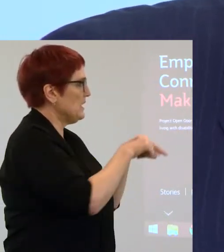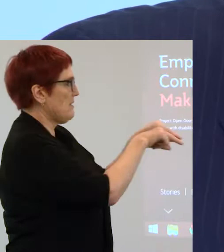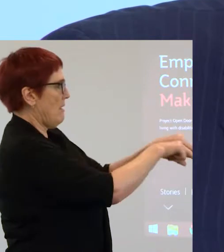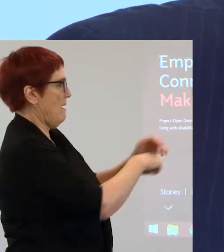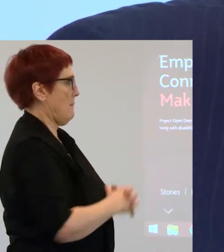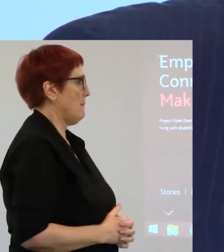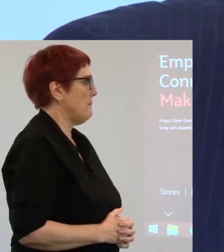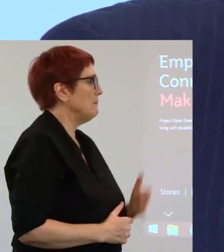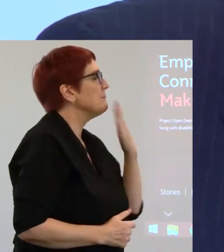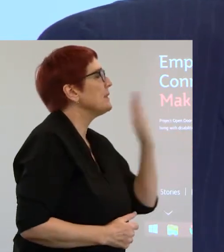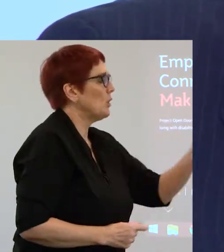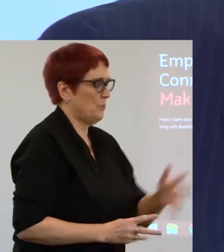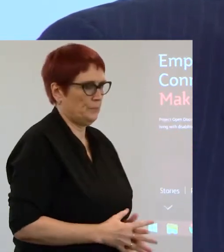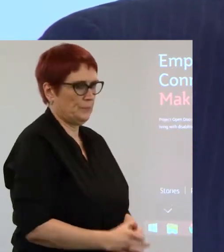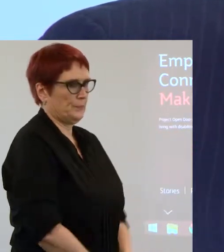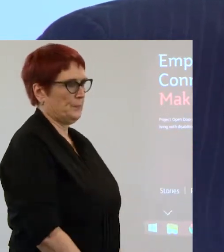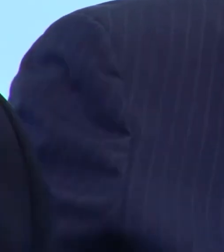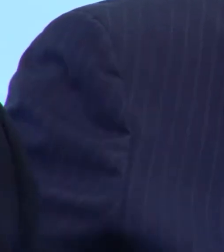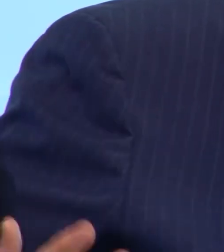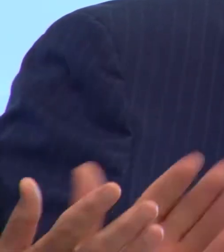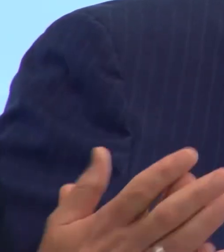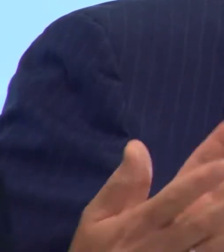experiences. Thank you.